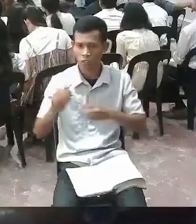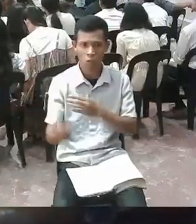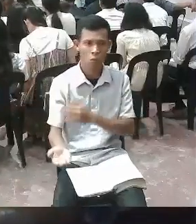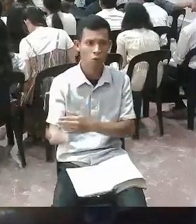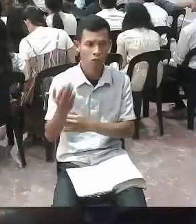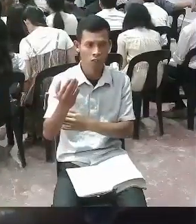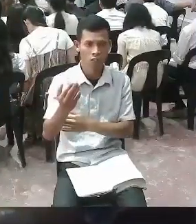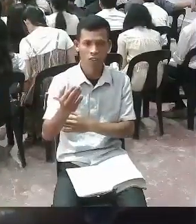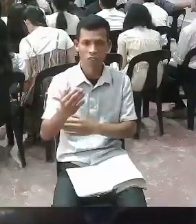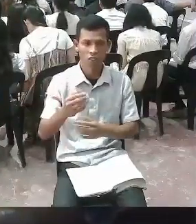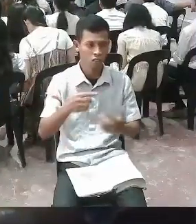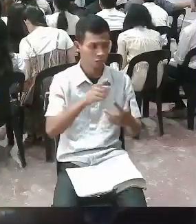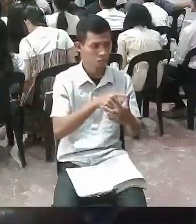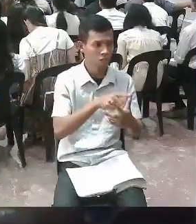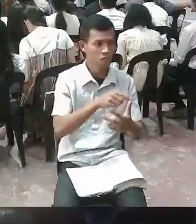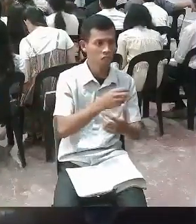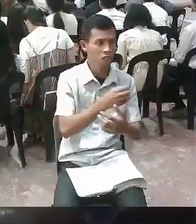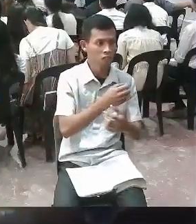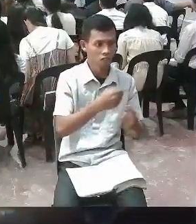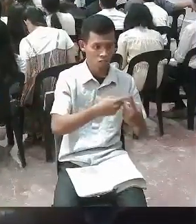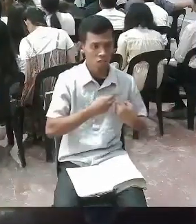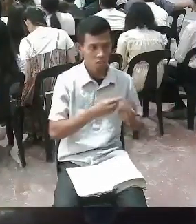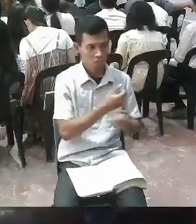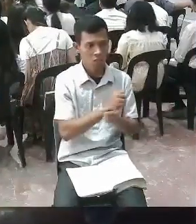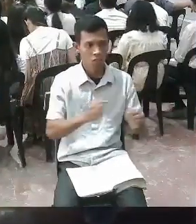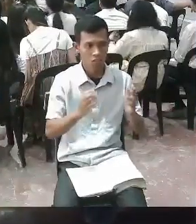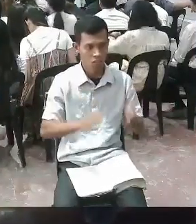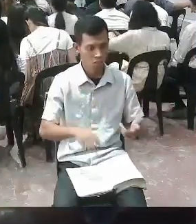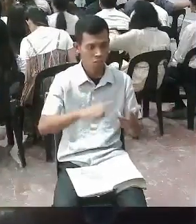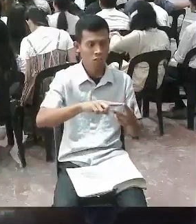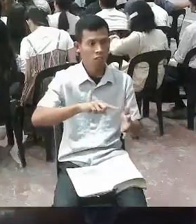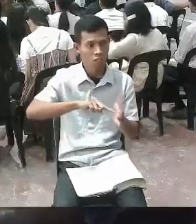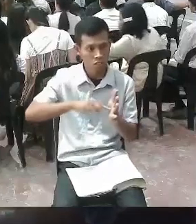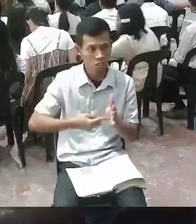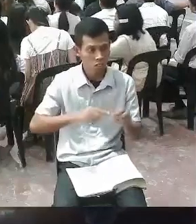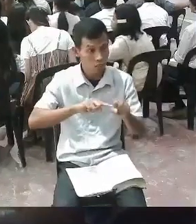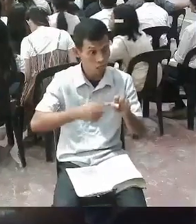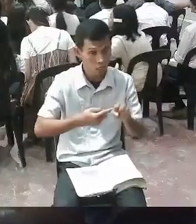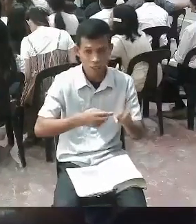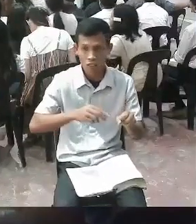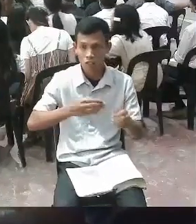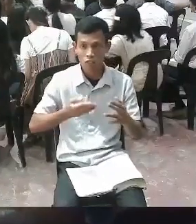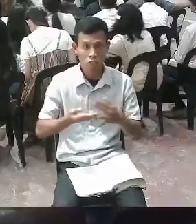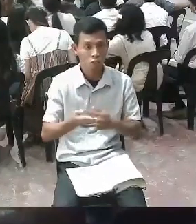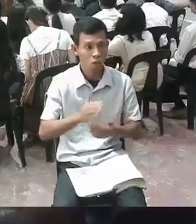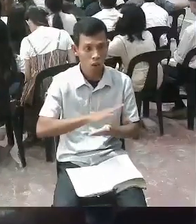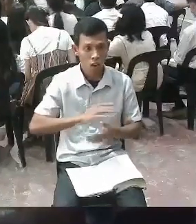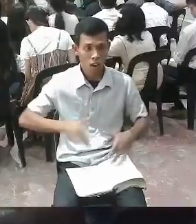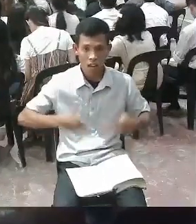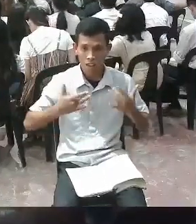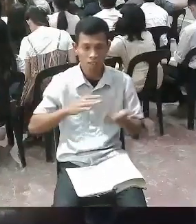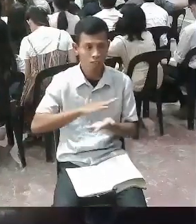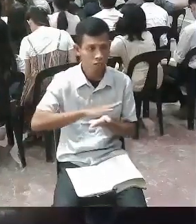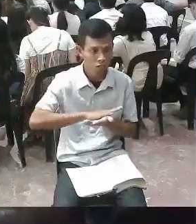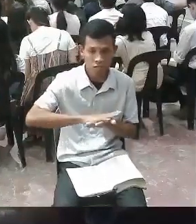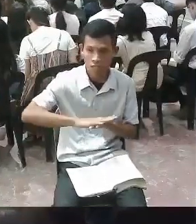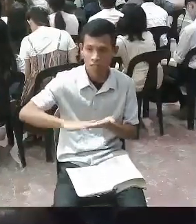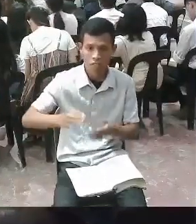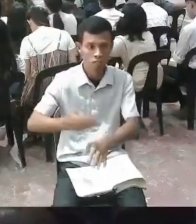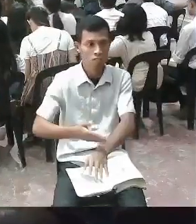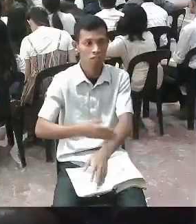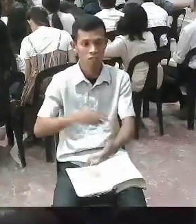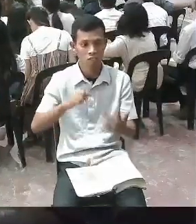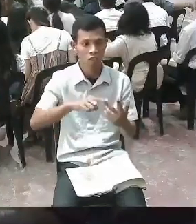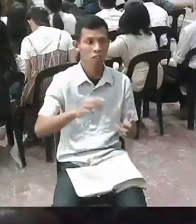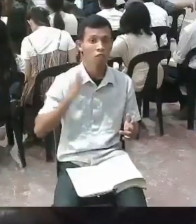justified, start a new life of sanctification, of hope of someday